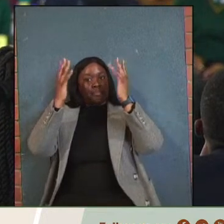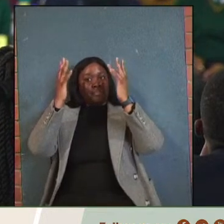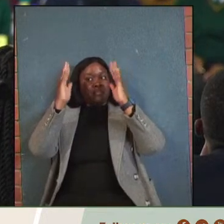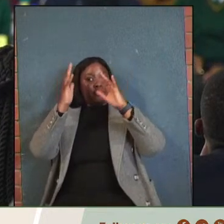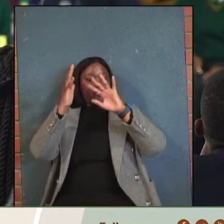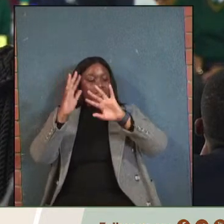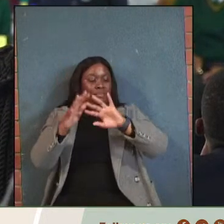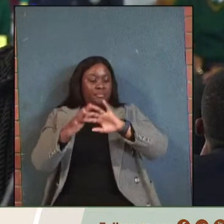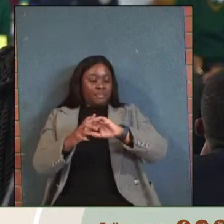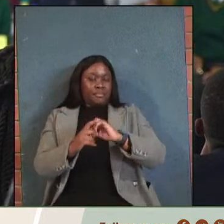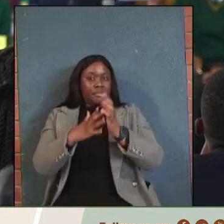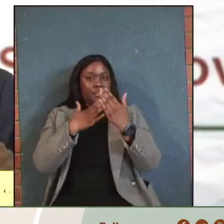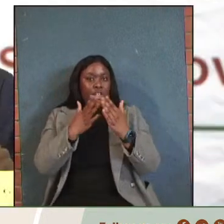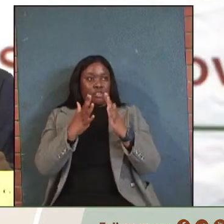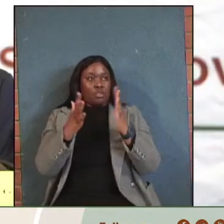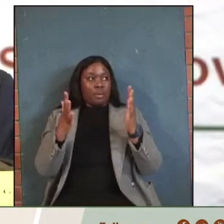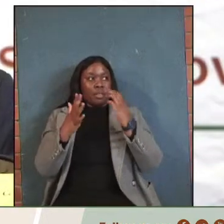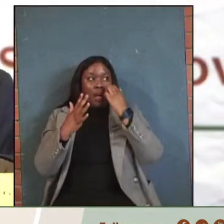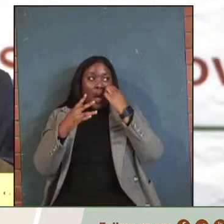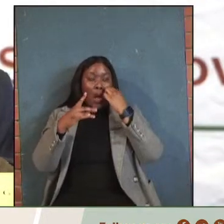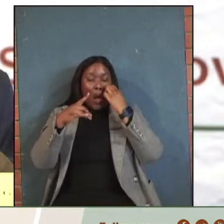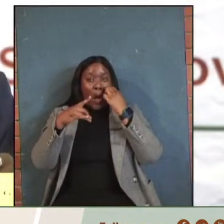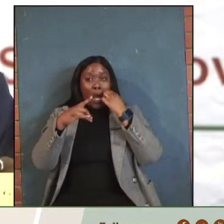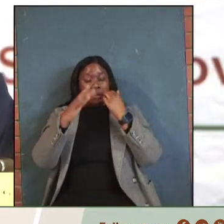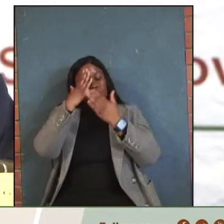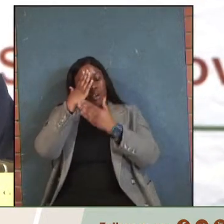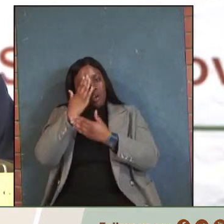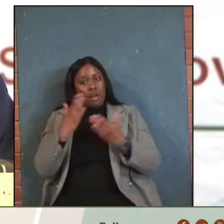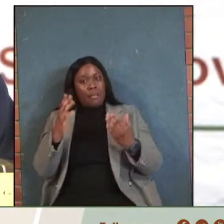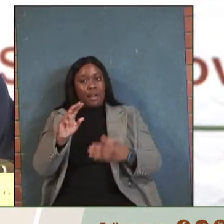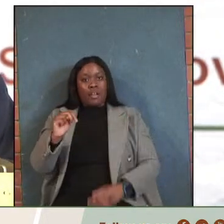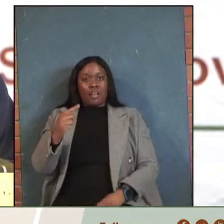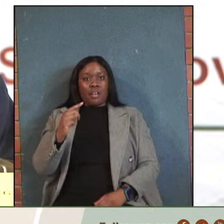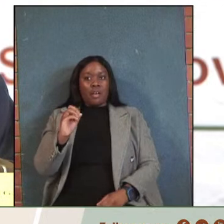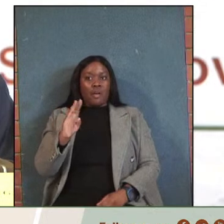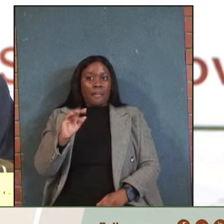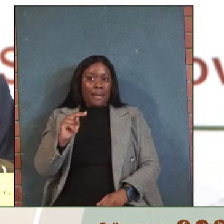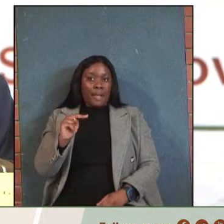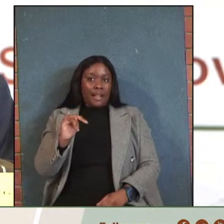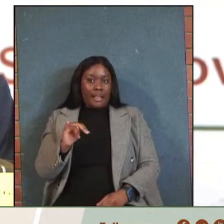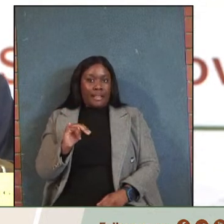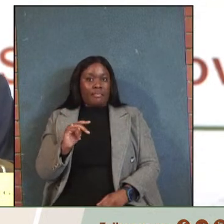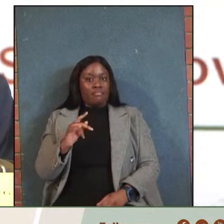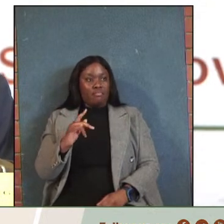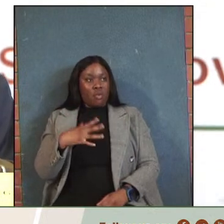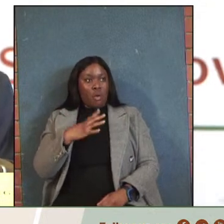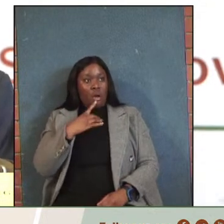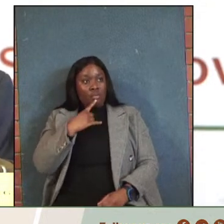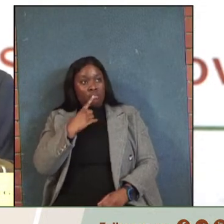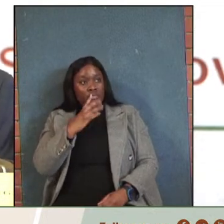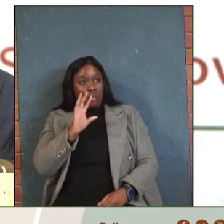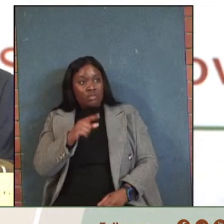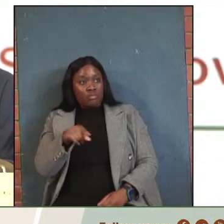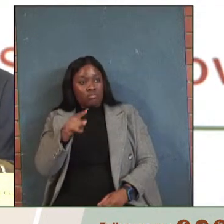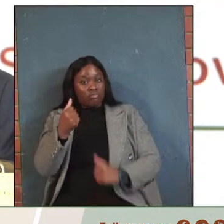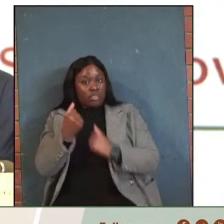Thank you very much once again, Honorable Ngobeni. And I now call for a seconder.